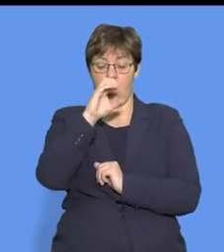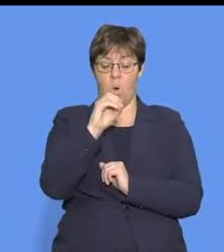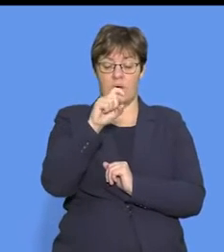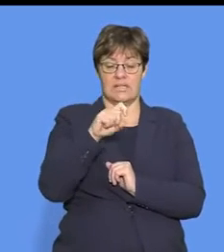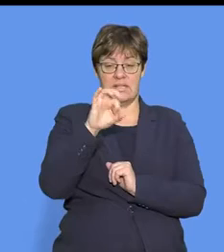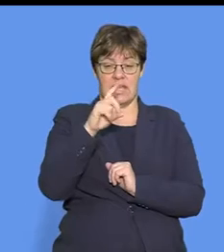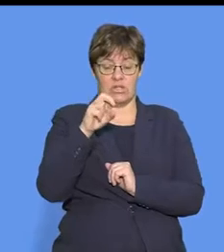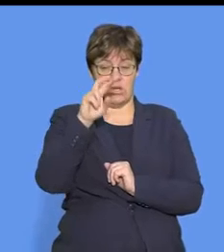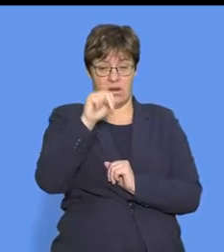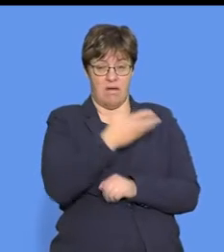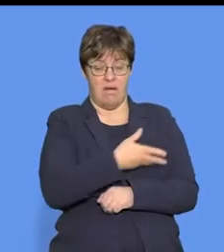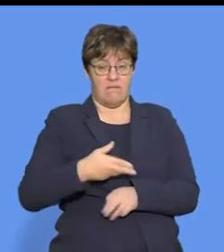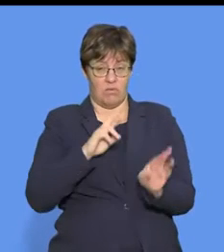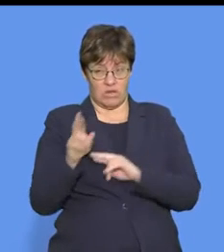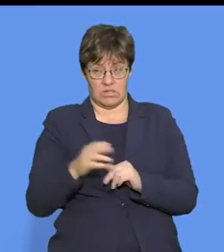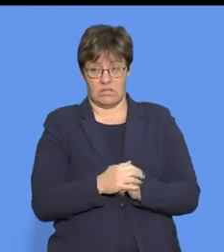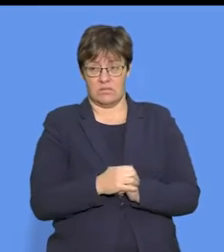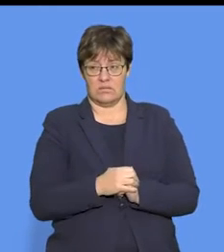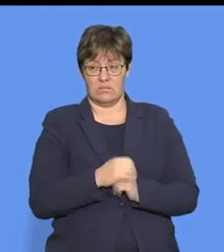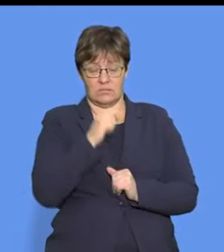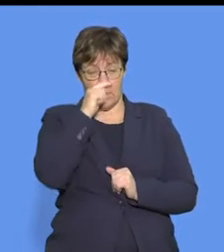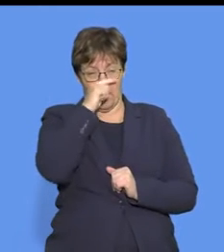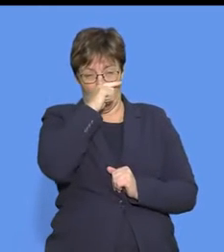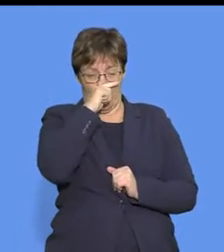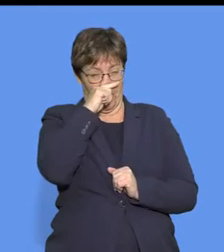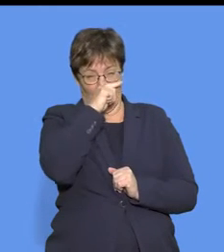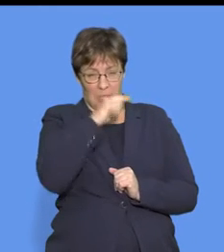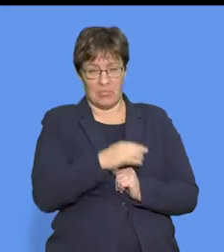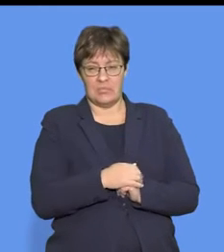is the oxidation half reaction.